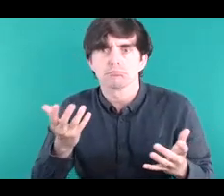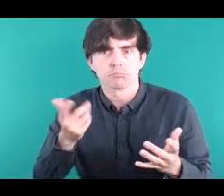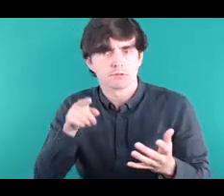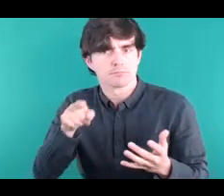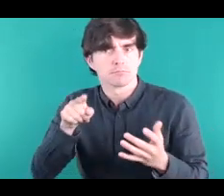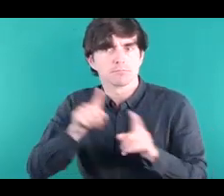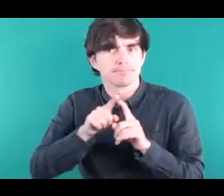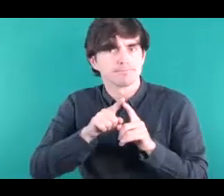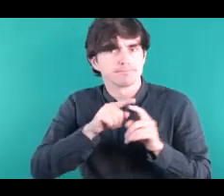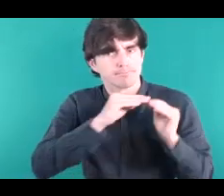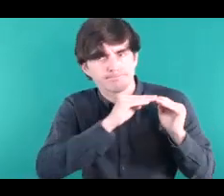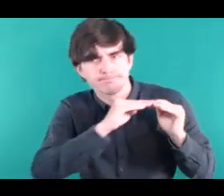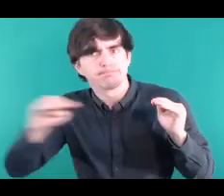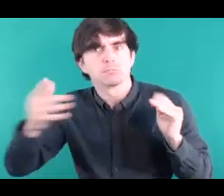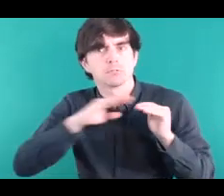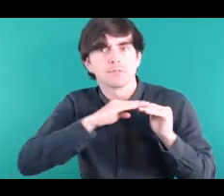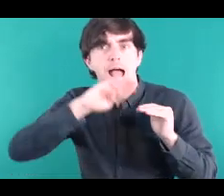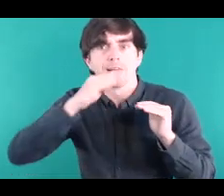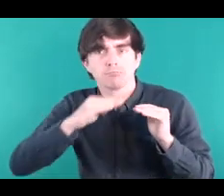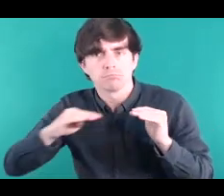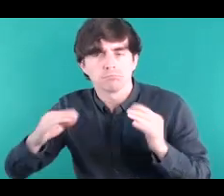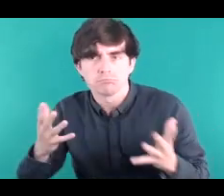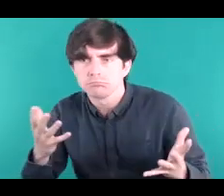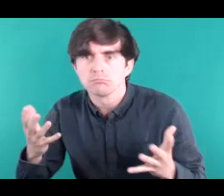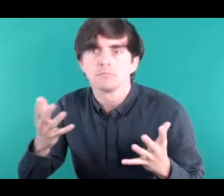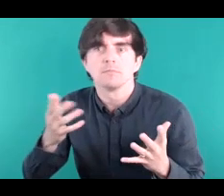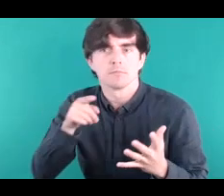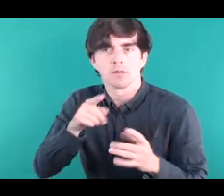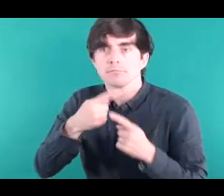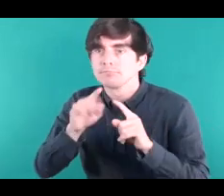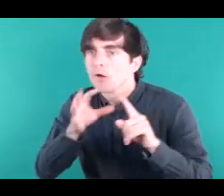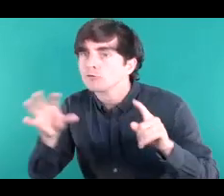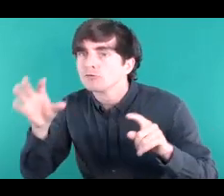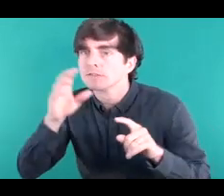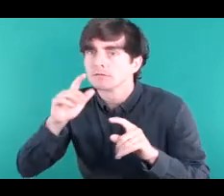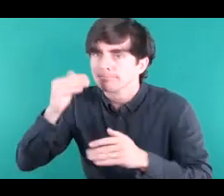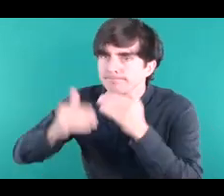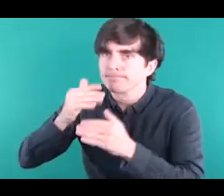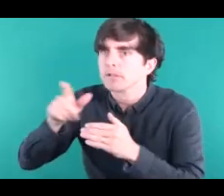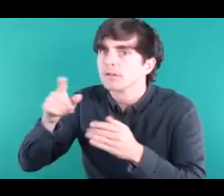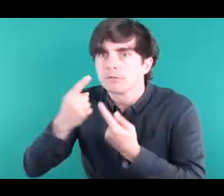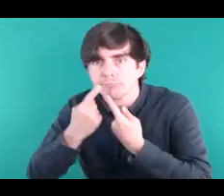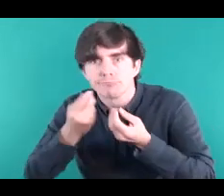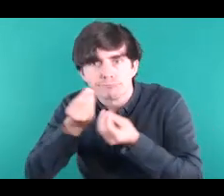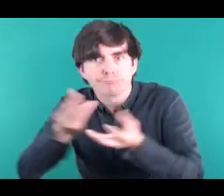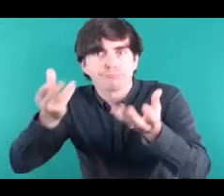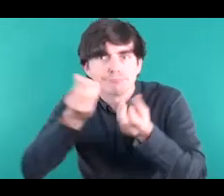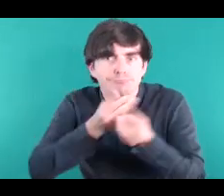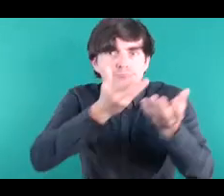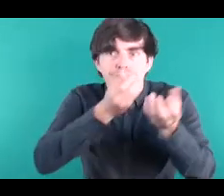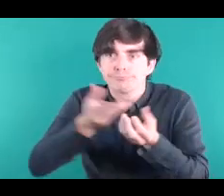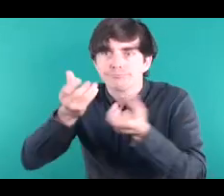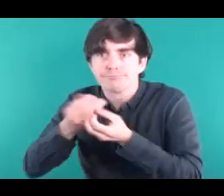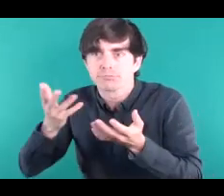groups, mostly poor people or informal workers and households, there has been some challenge